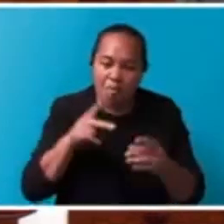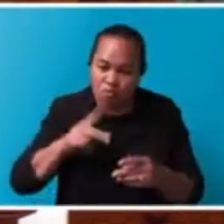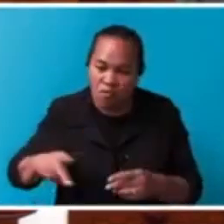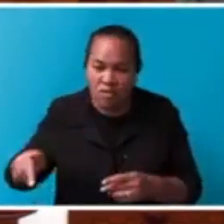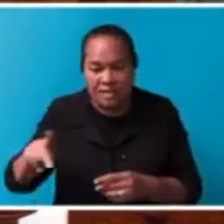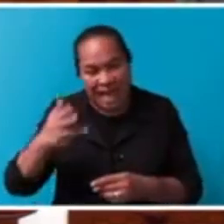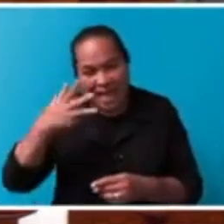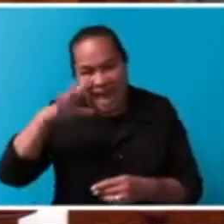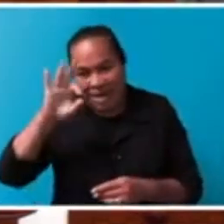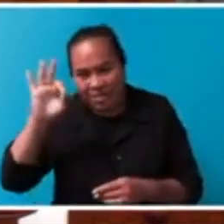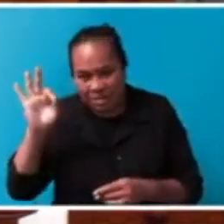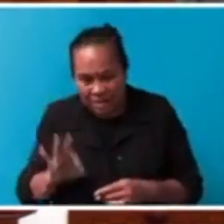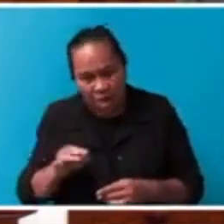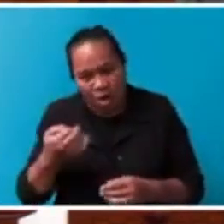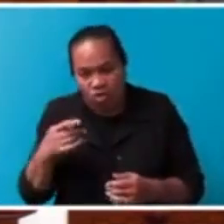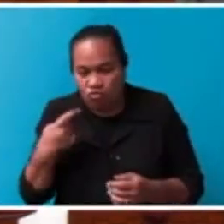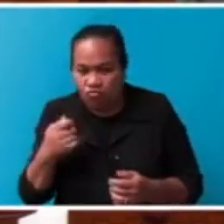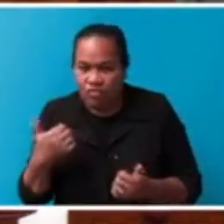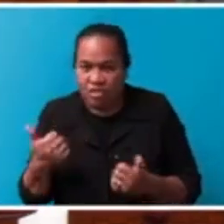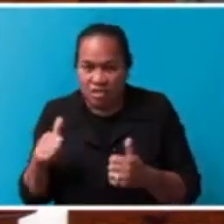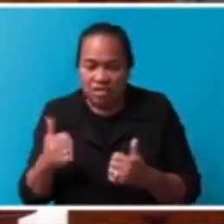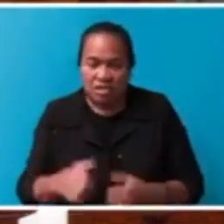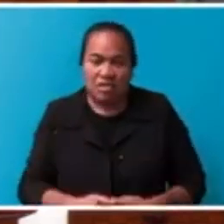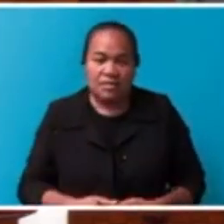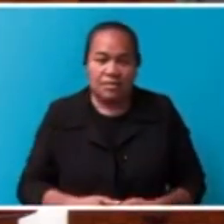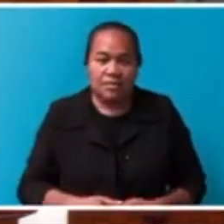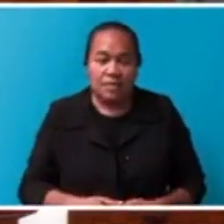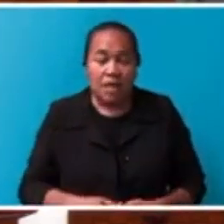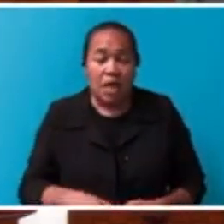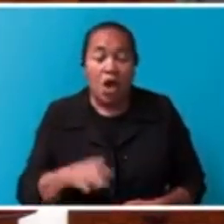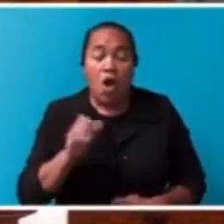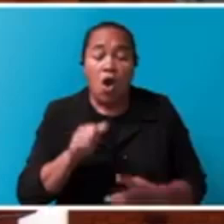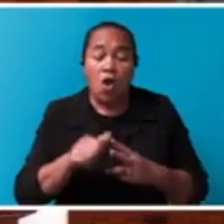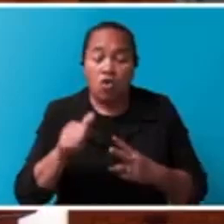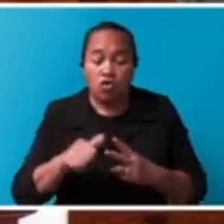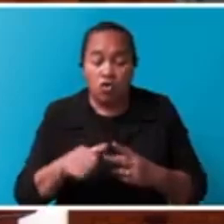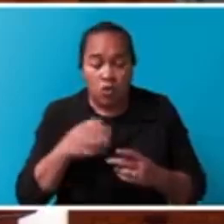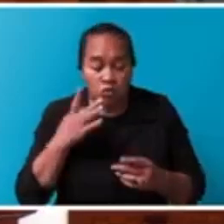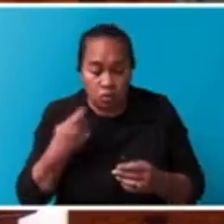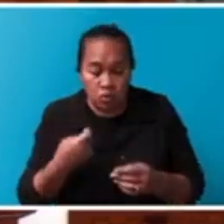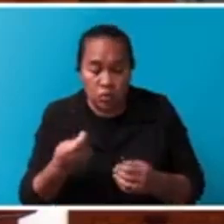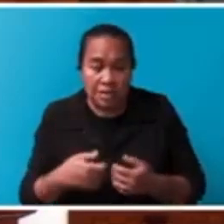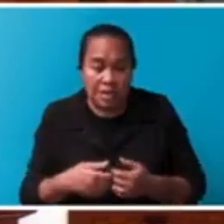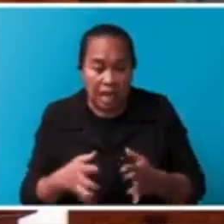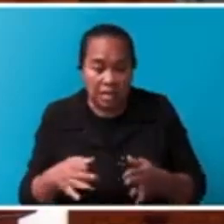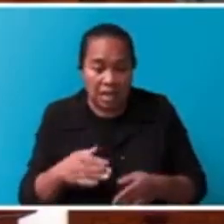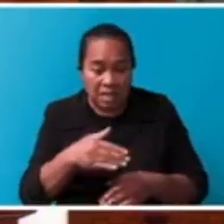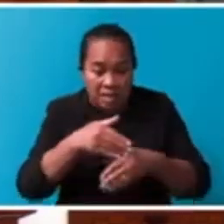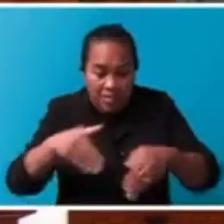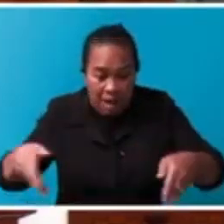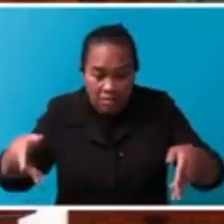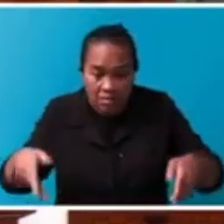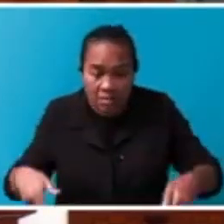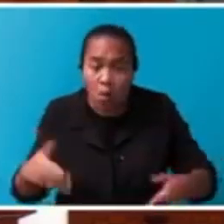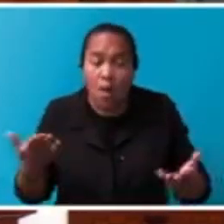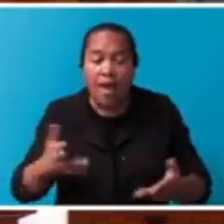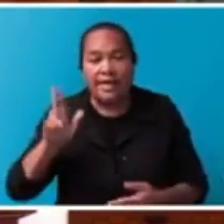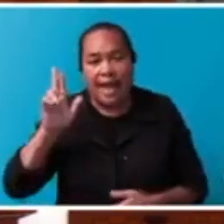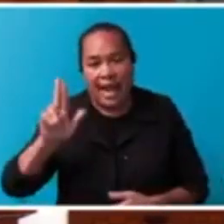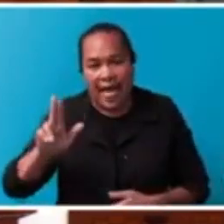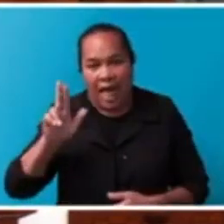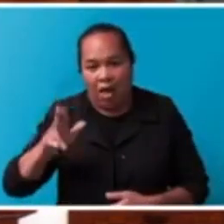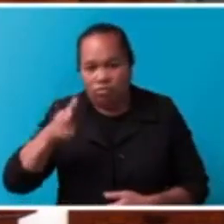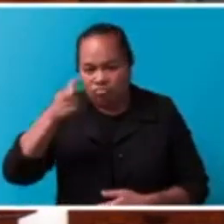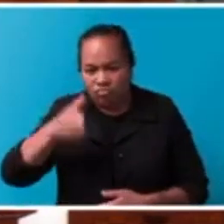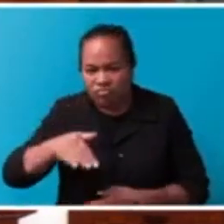90% completed. The Commission has also commenced vital demarcation work in Lau Group, beginning